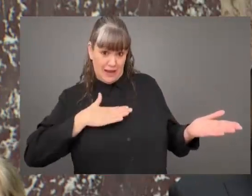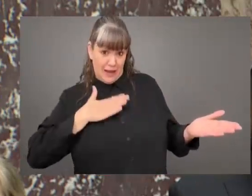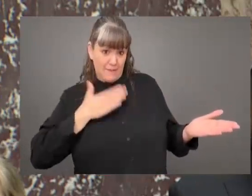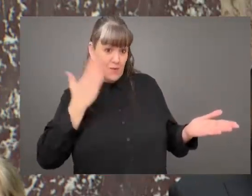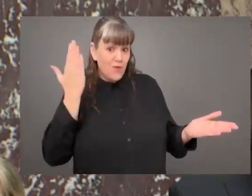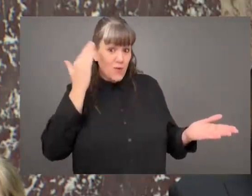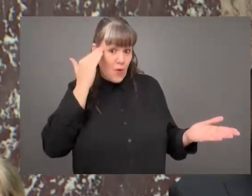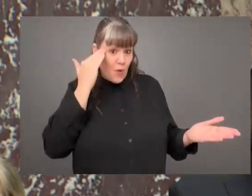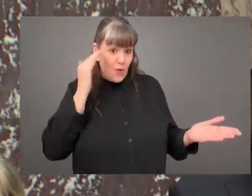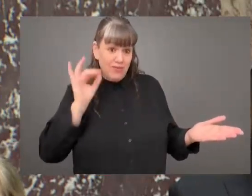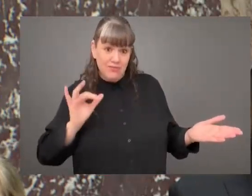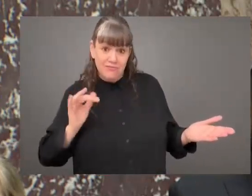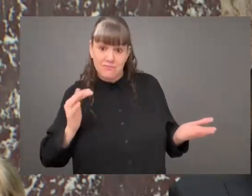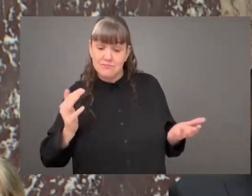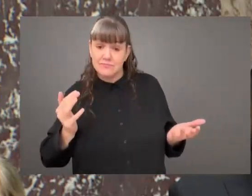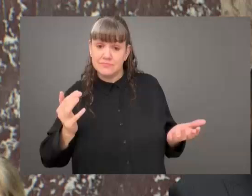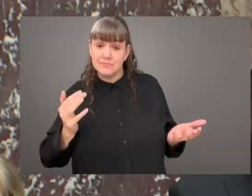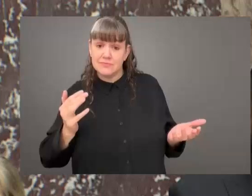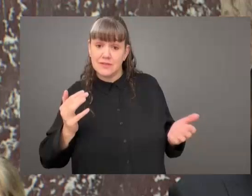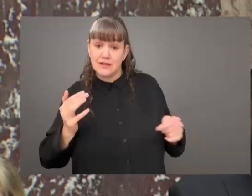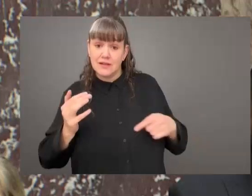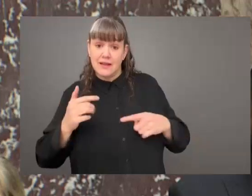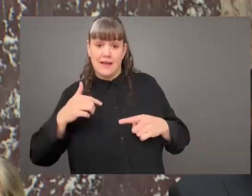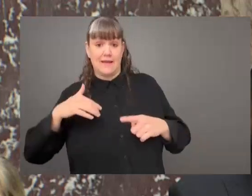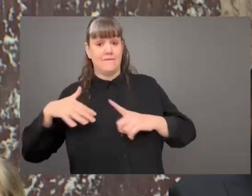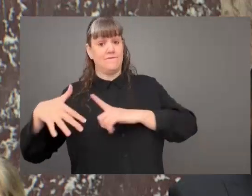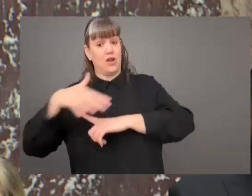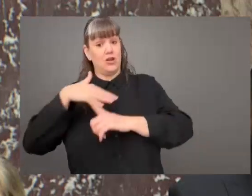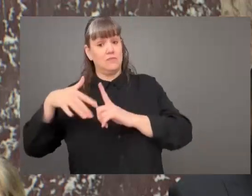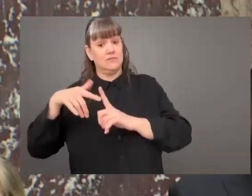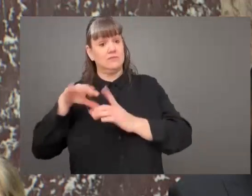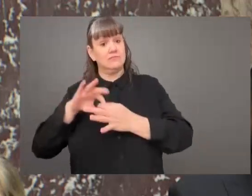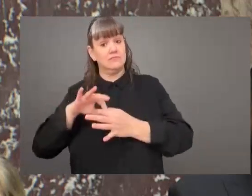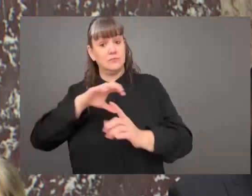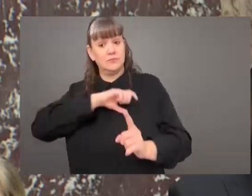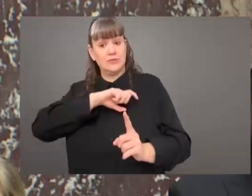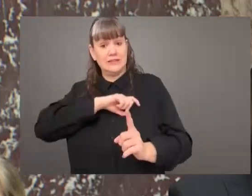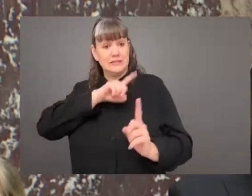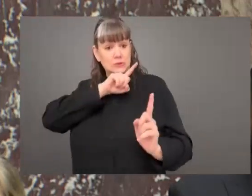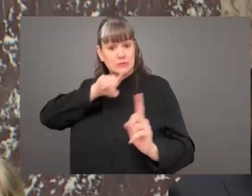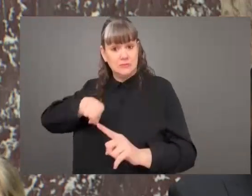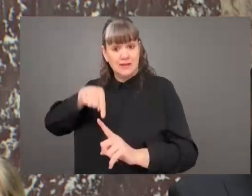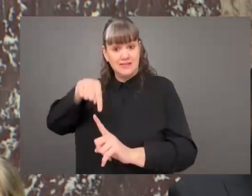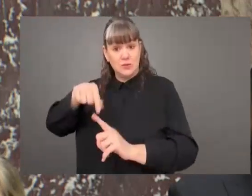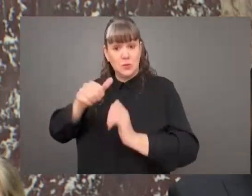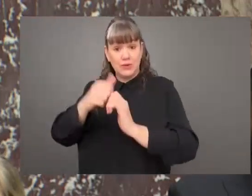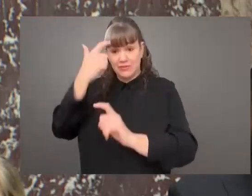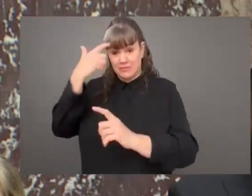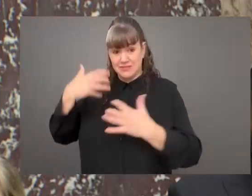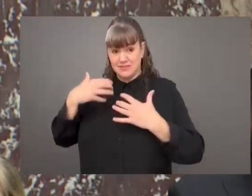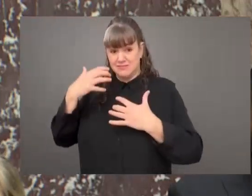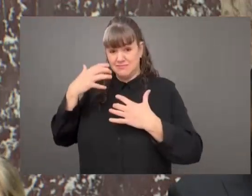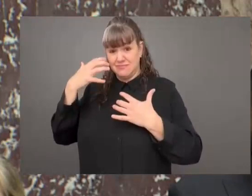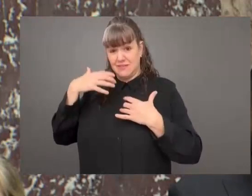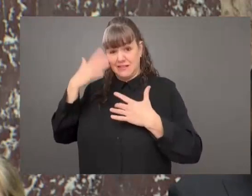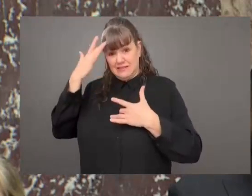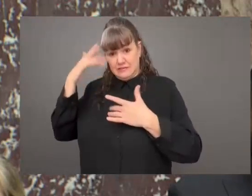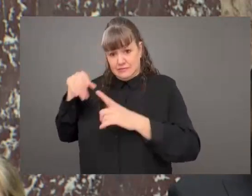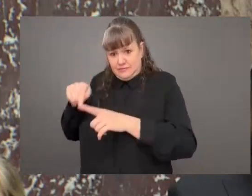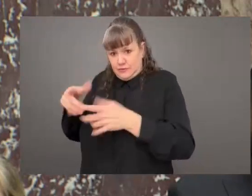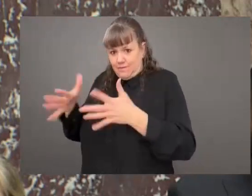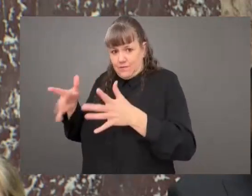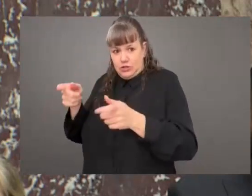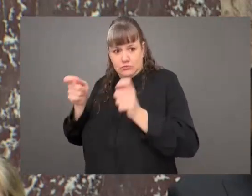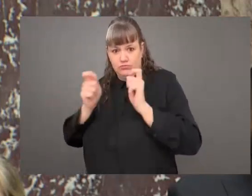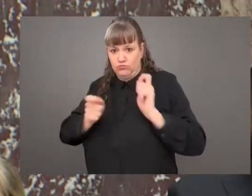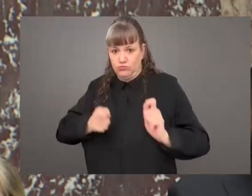police as it relates to responding to persons with mental illnesses have been adjusted all across the country, so that one